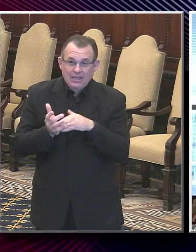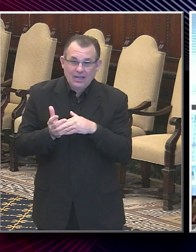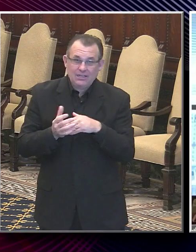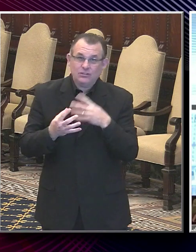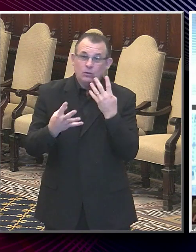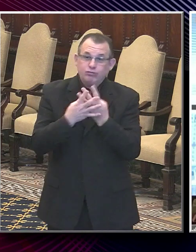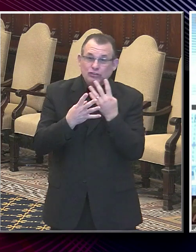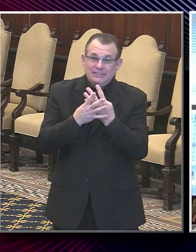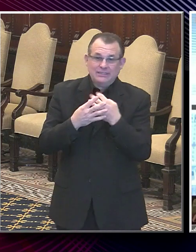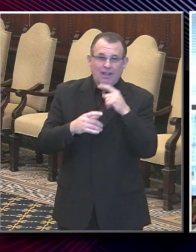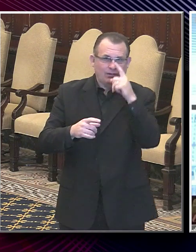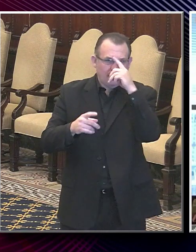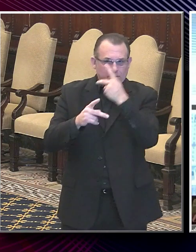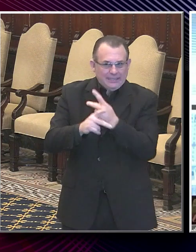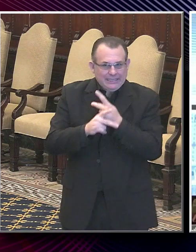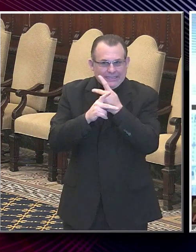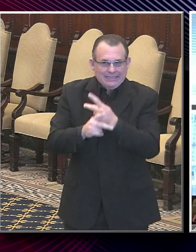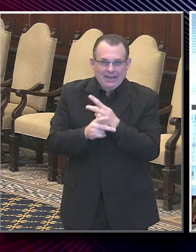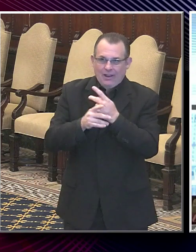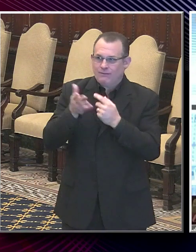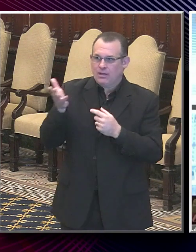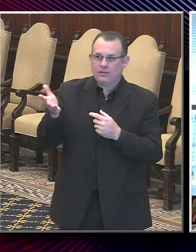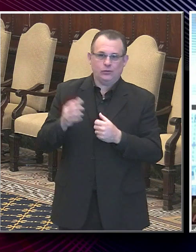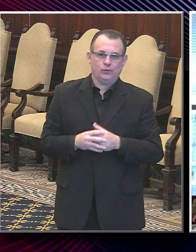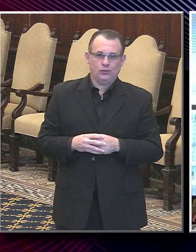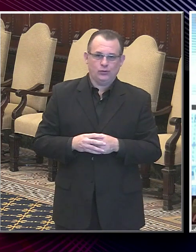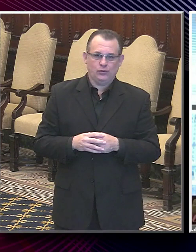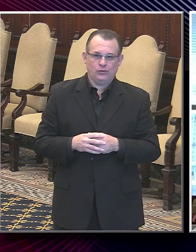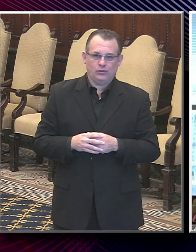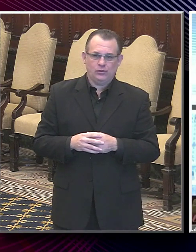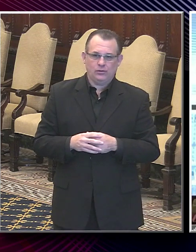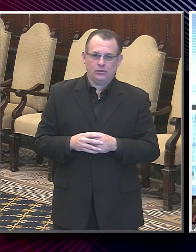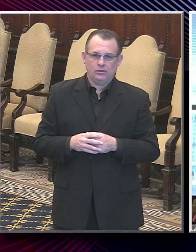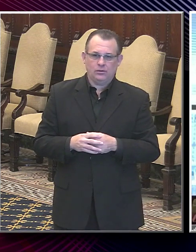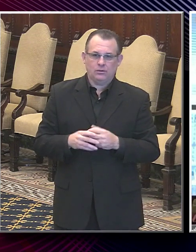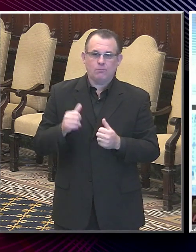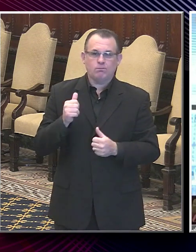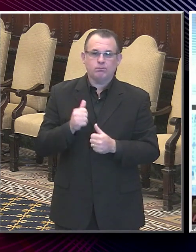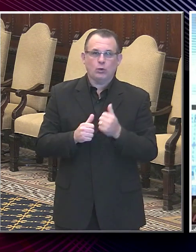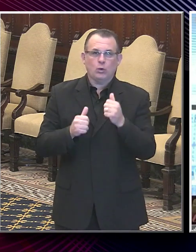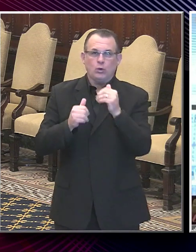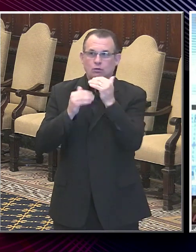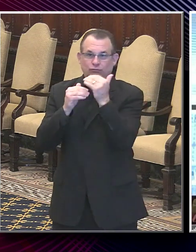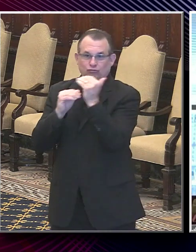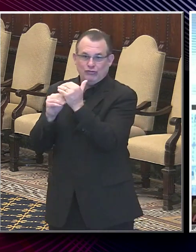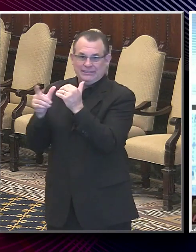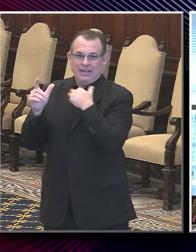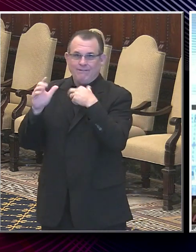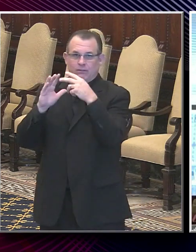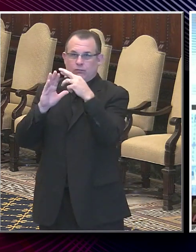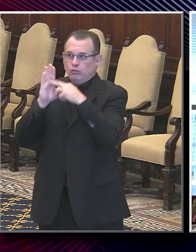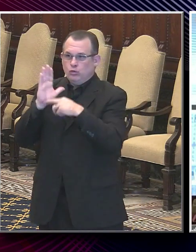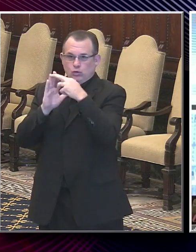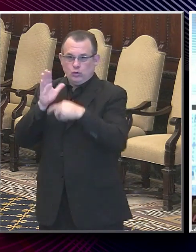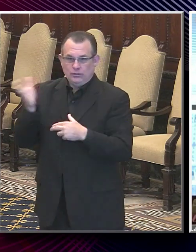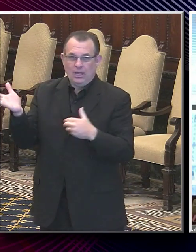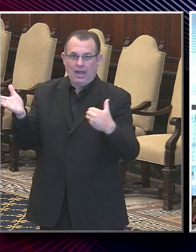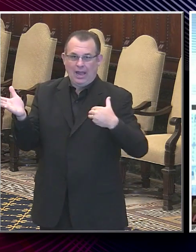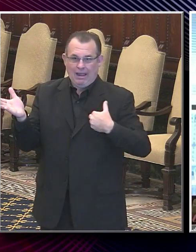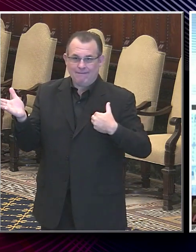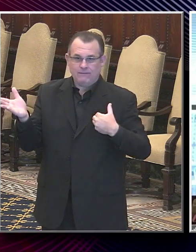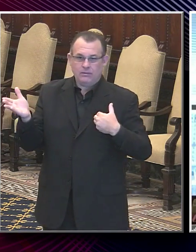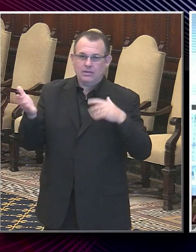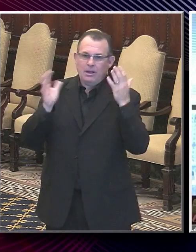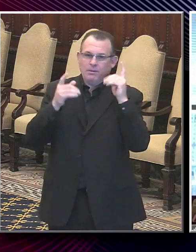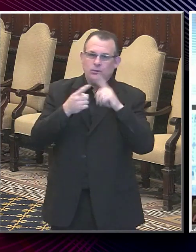one. And we'll probably have the most restrictive guidelines for those facilities of any others